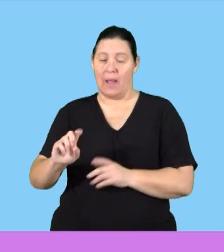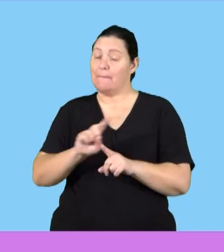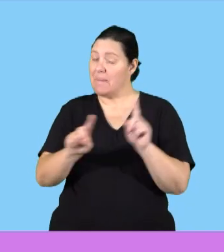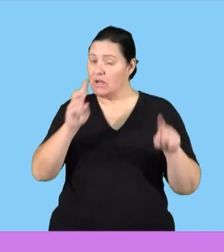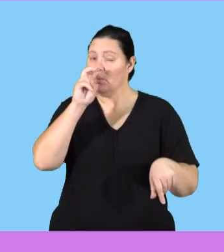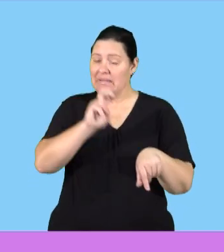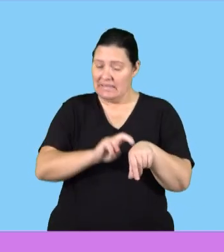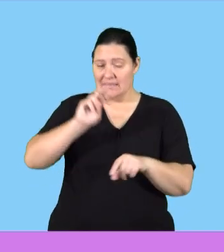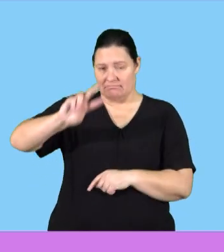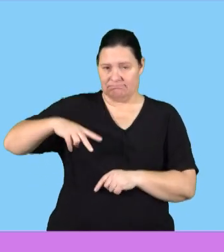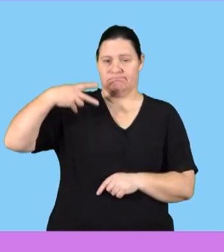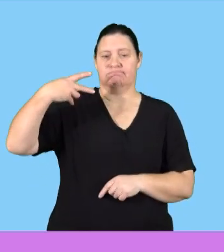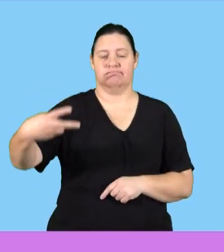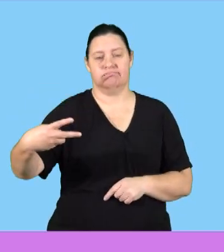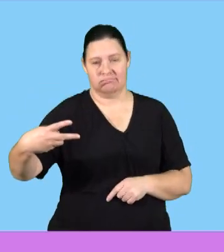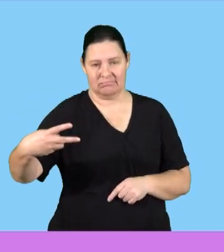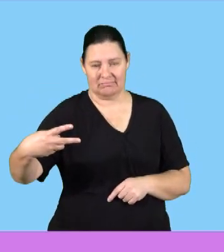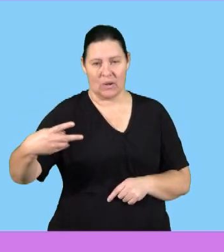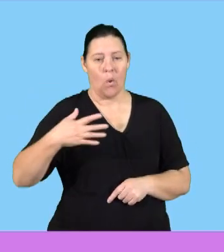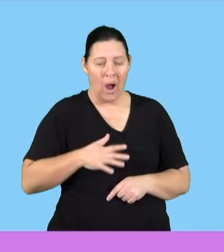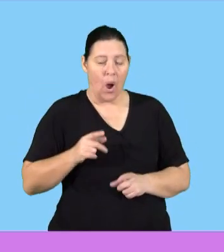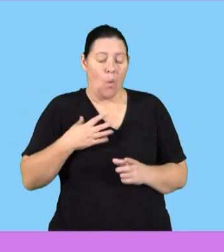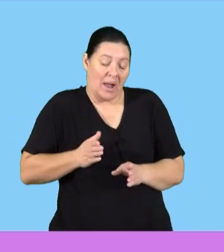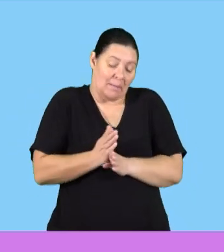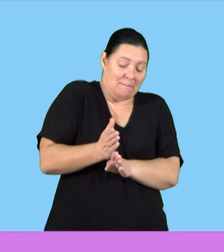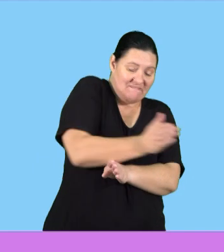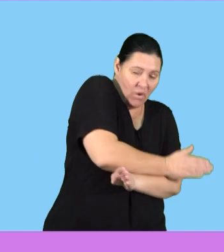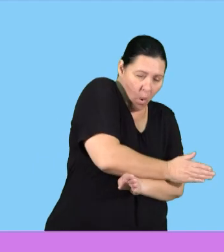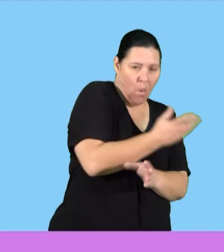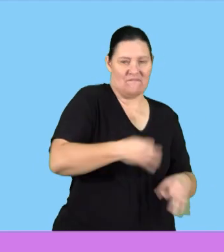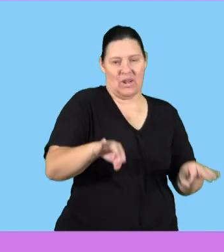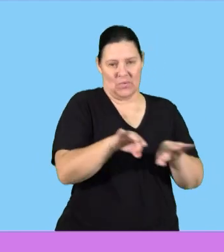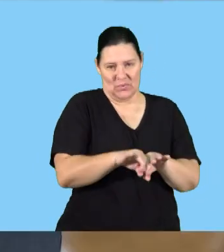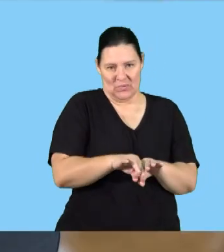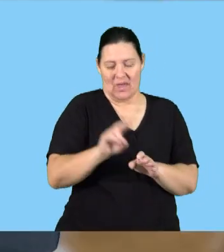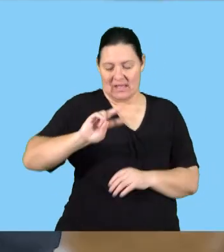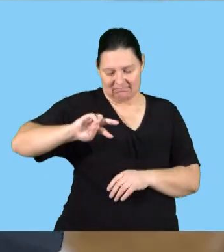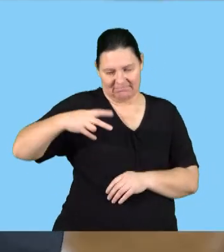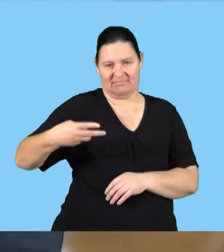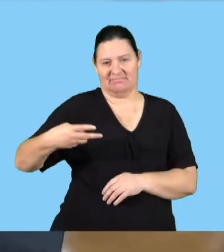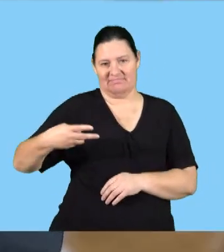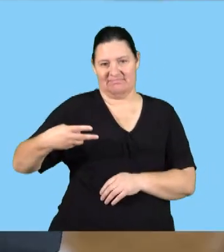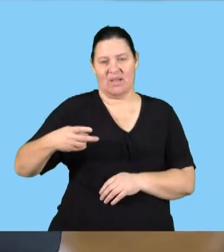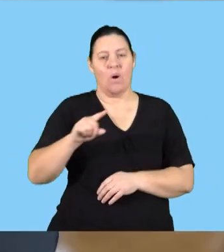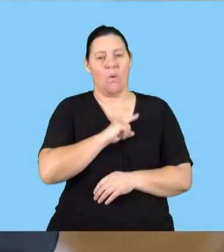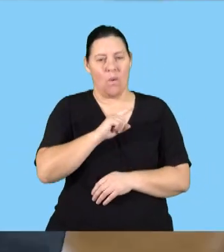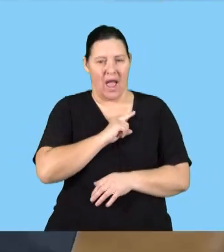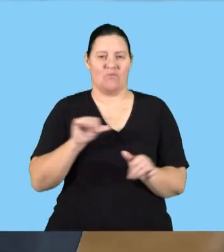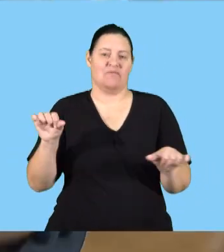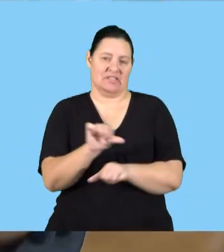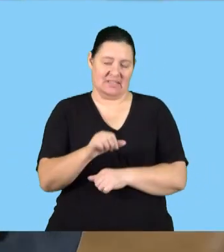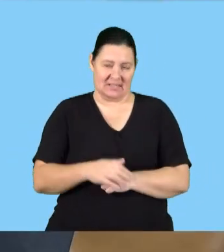70 divided by 100. And when we are looking for the previous value, we are then swapping the values because